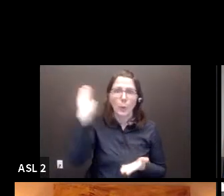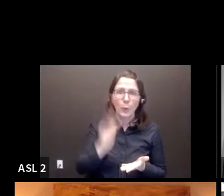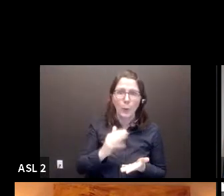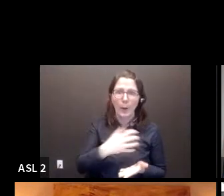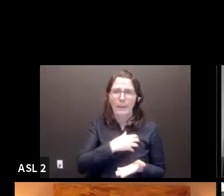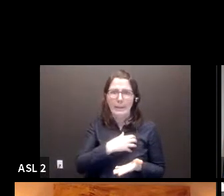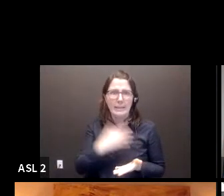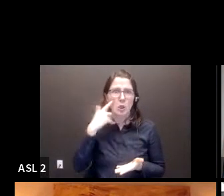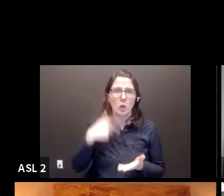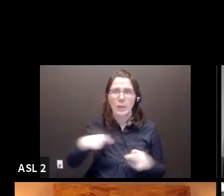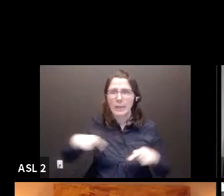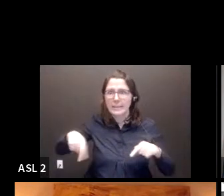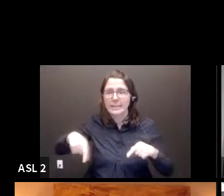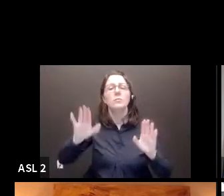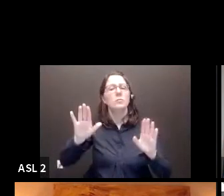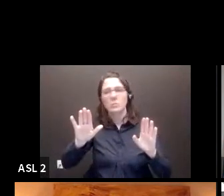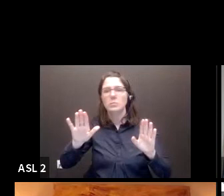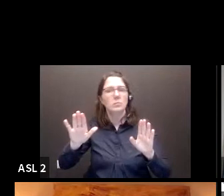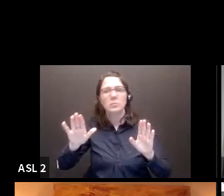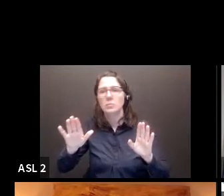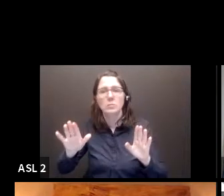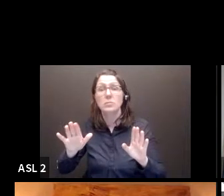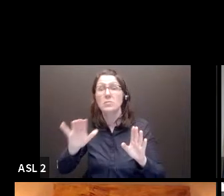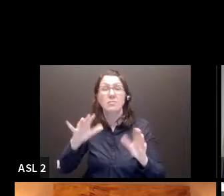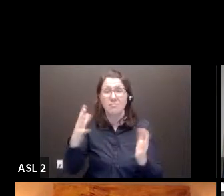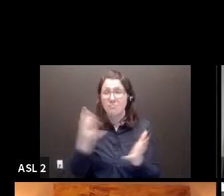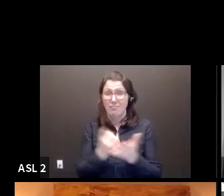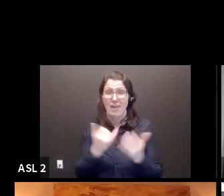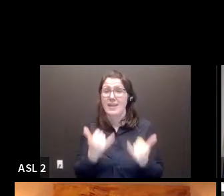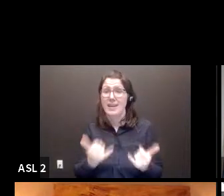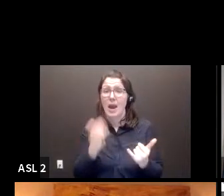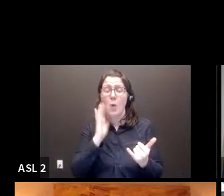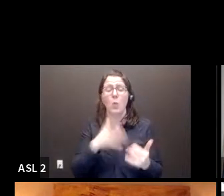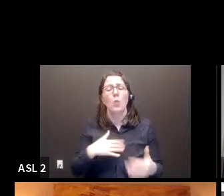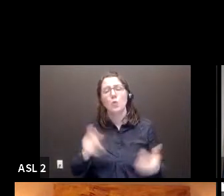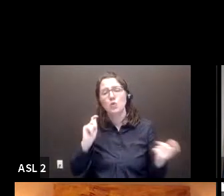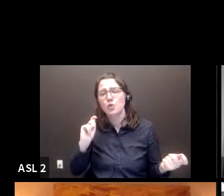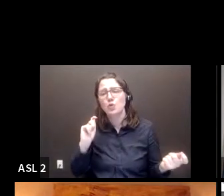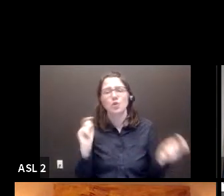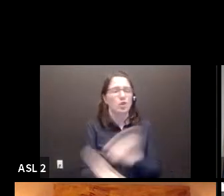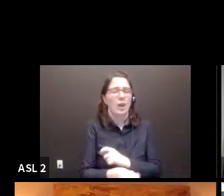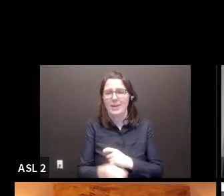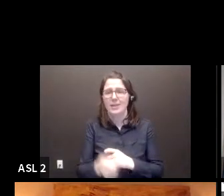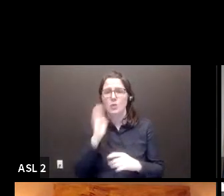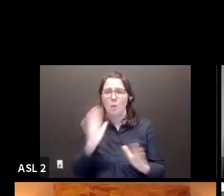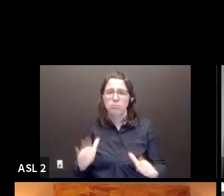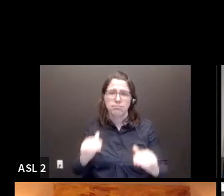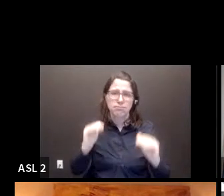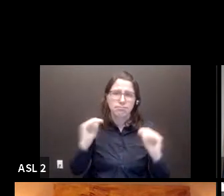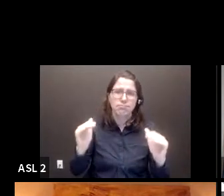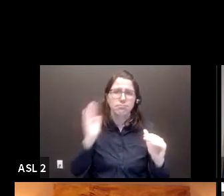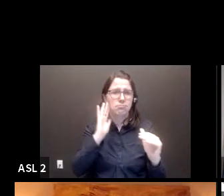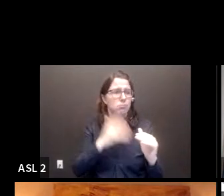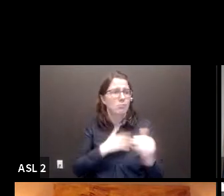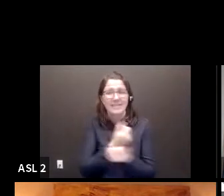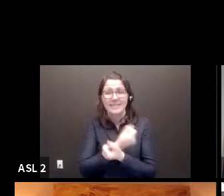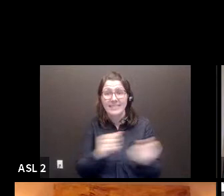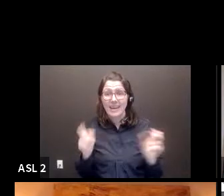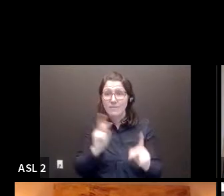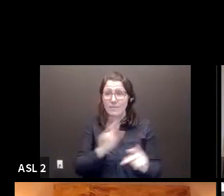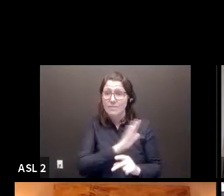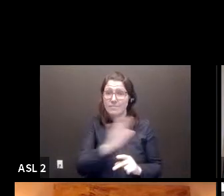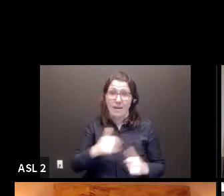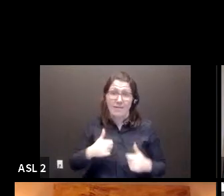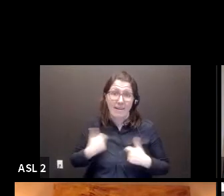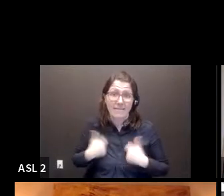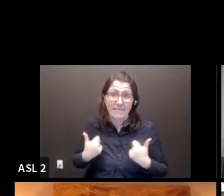it now will make a world of difference to people and you'll save lives like that's the thing it's just it's gonna be like i don't know i'm just really